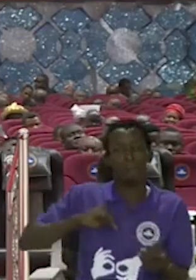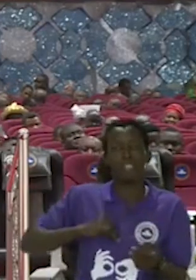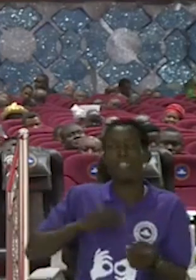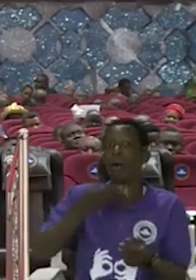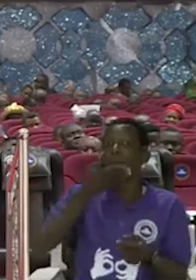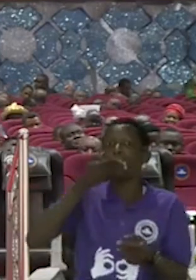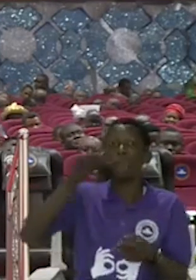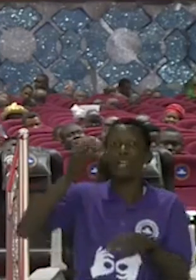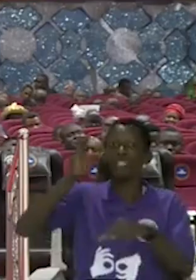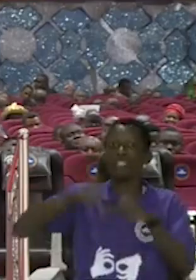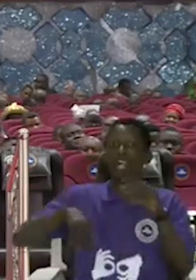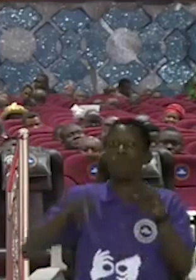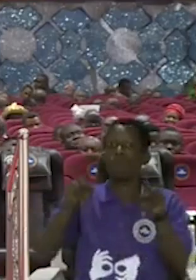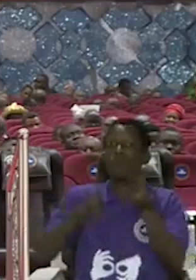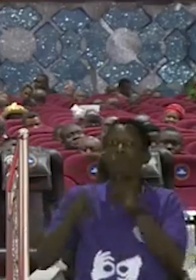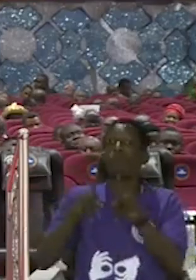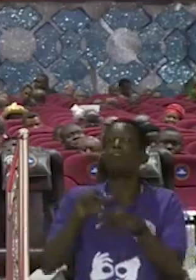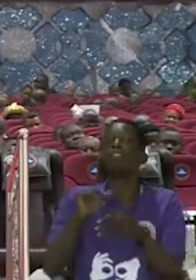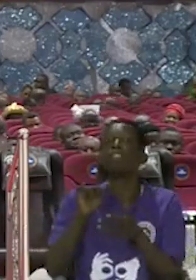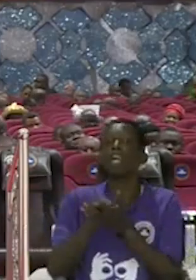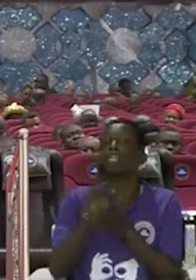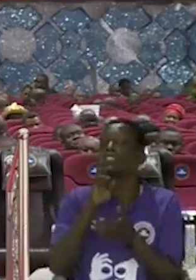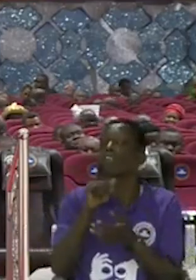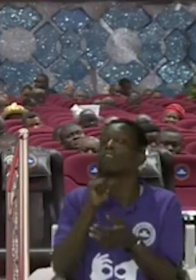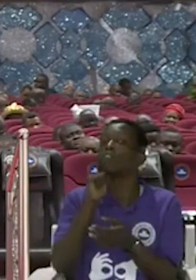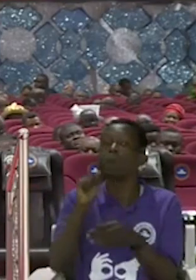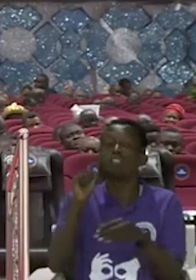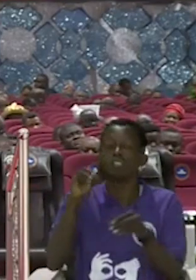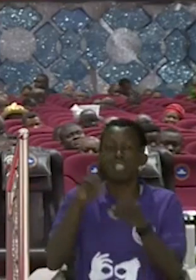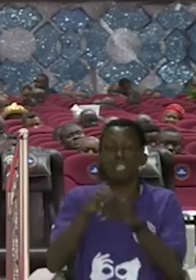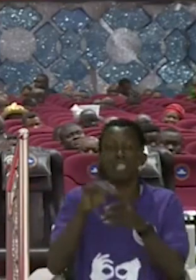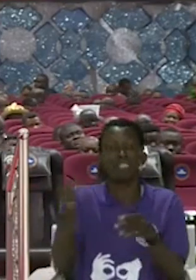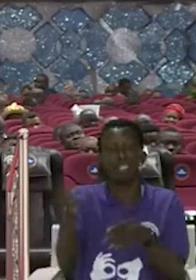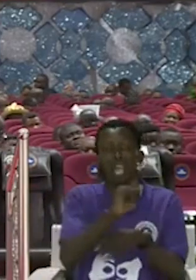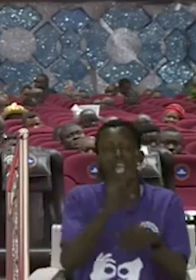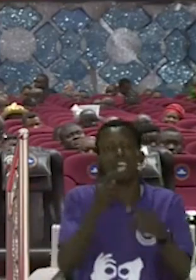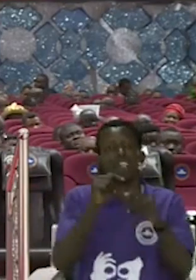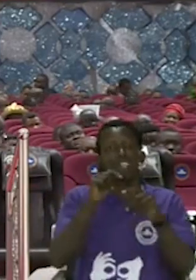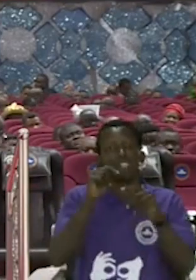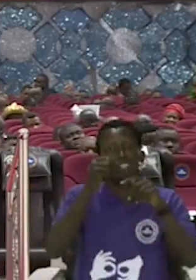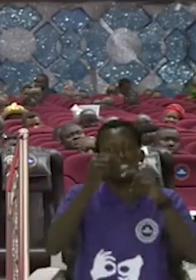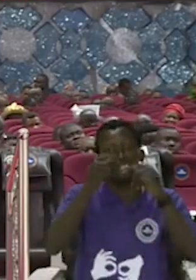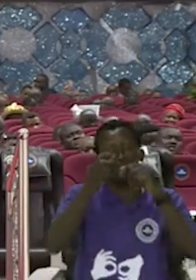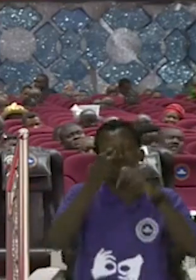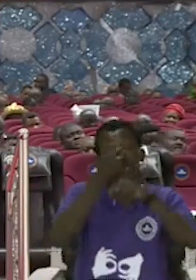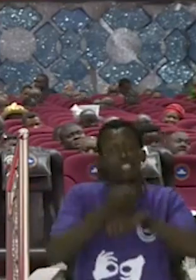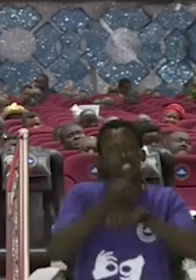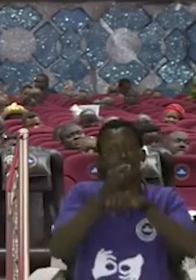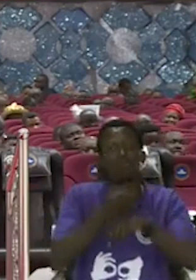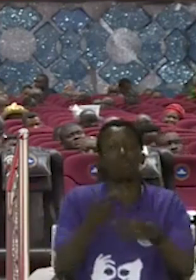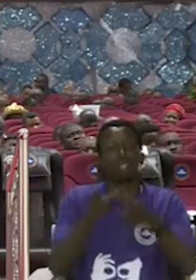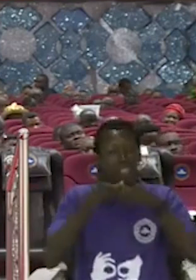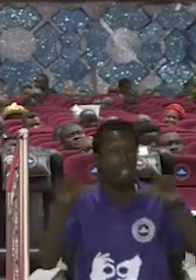tribe. If we are to follow the examples of the apostles,